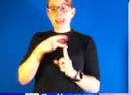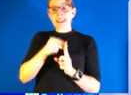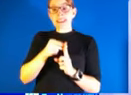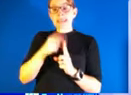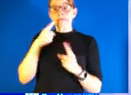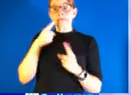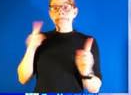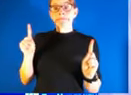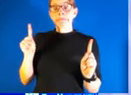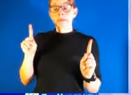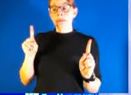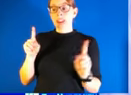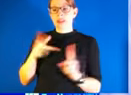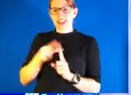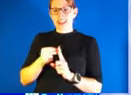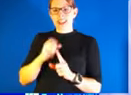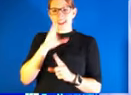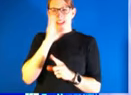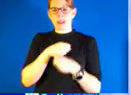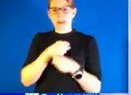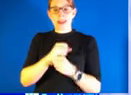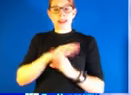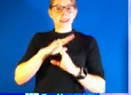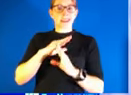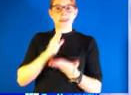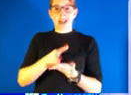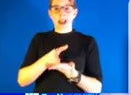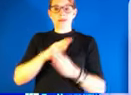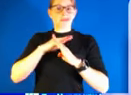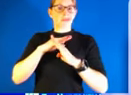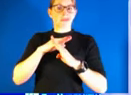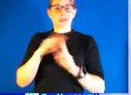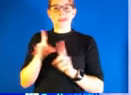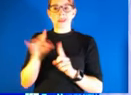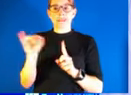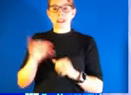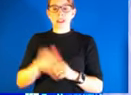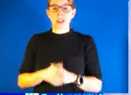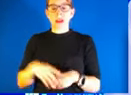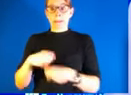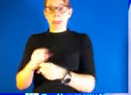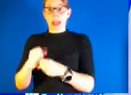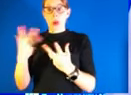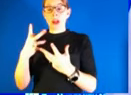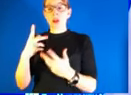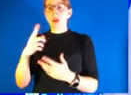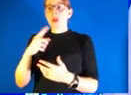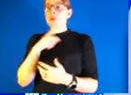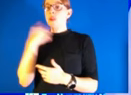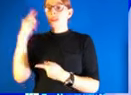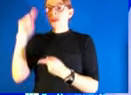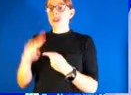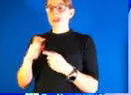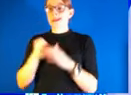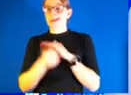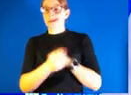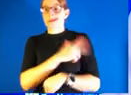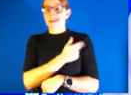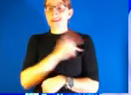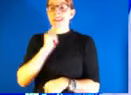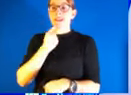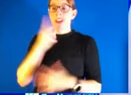never created to stop infection. What they were created for was to reduce your risk of hospitalization, severe disease, and